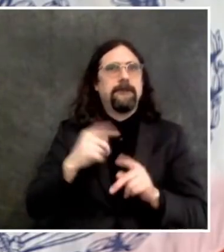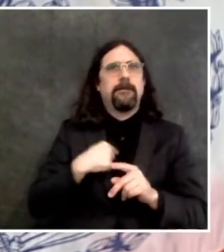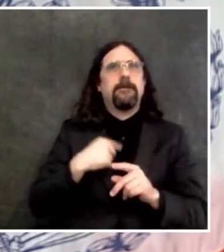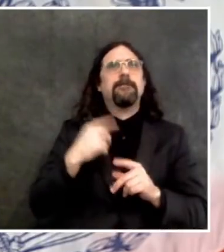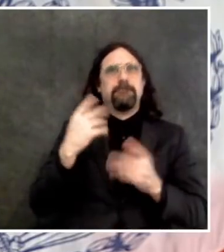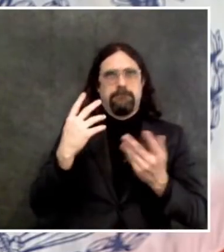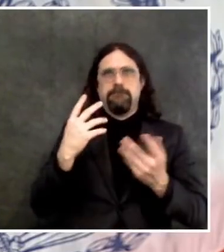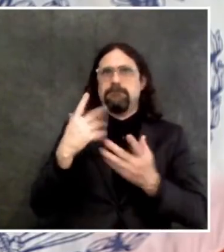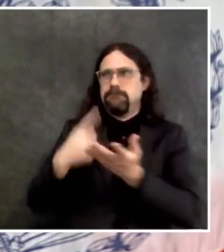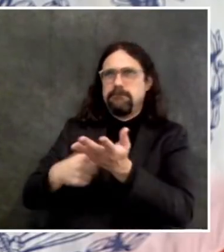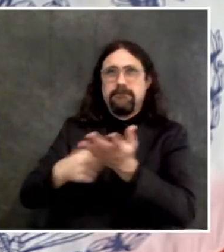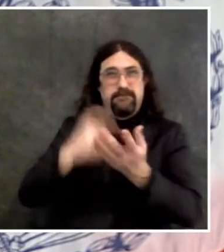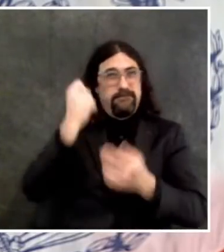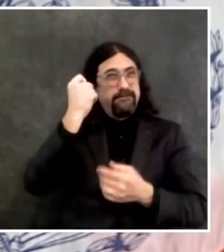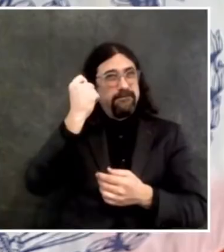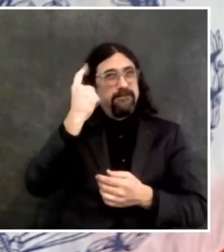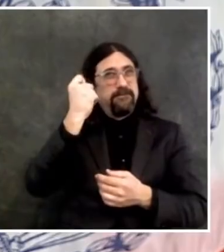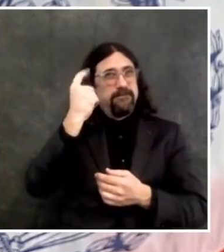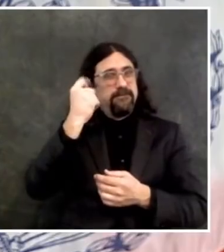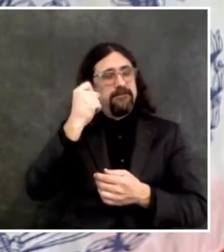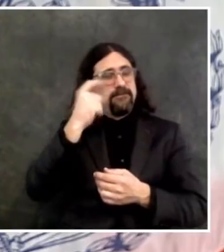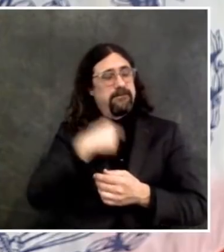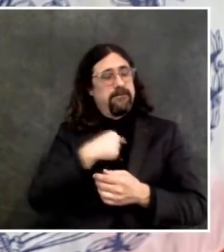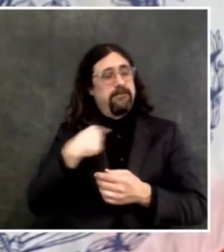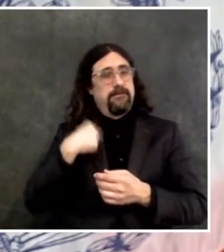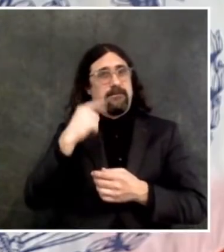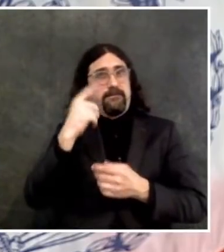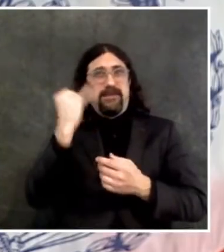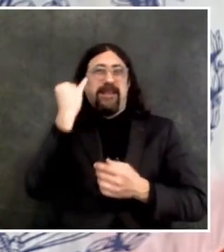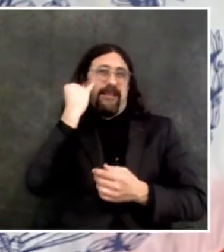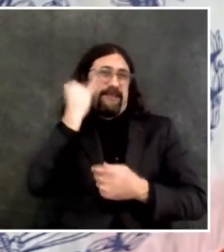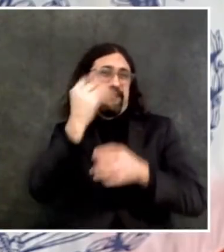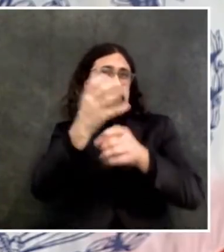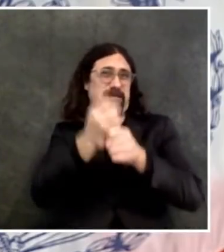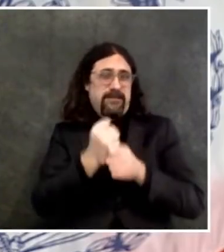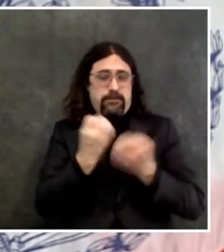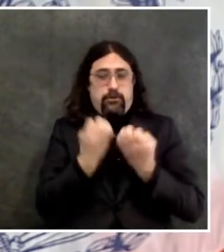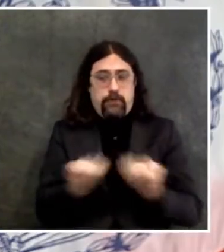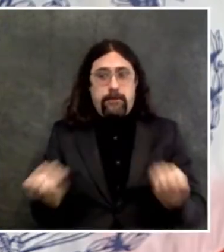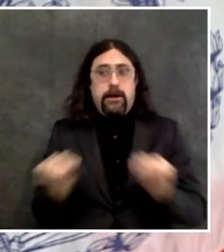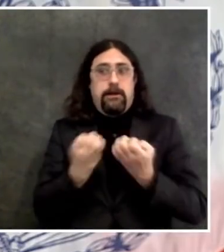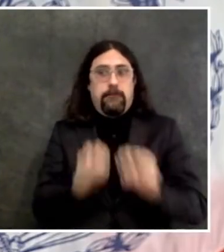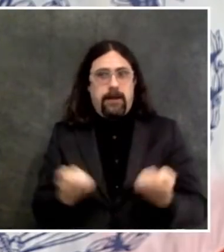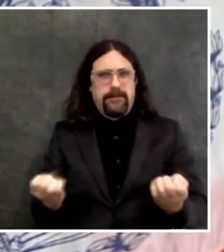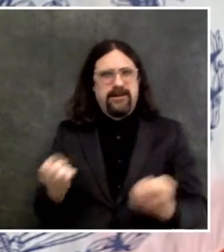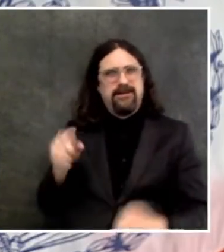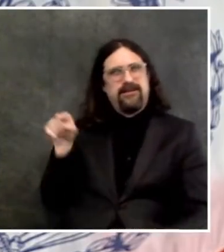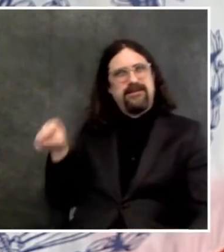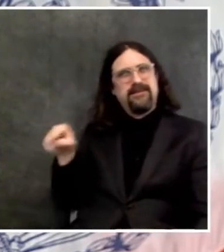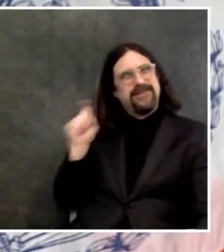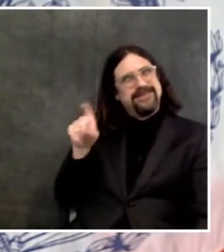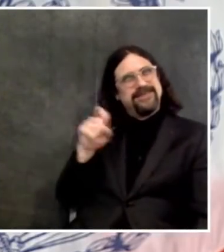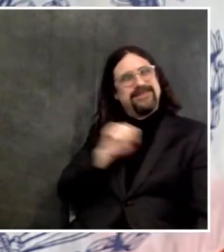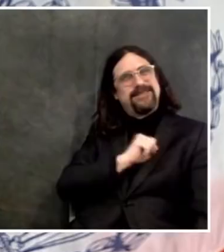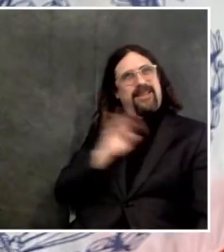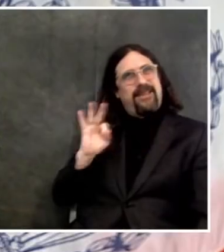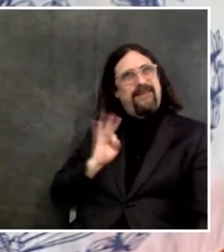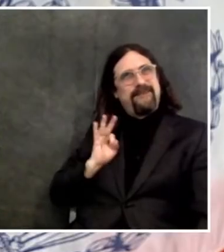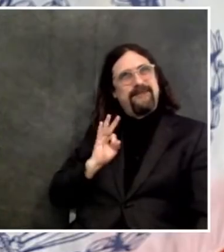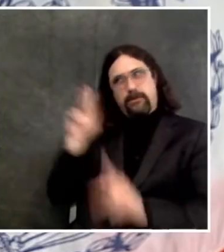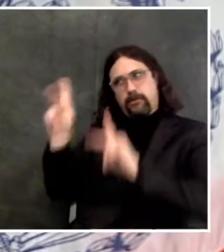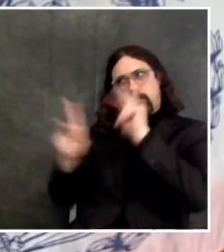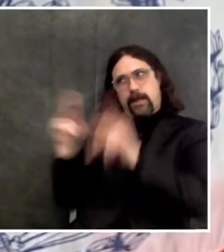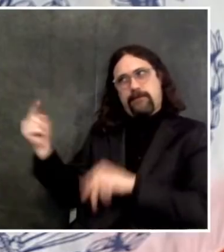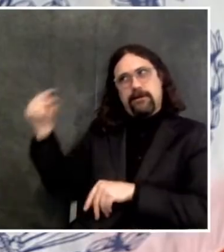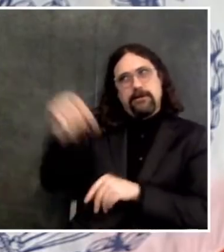extraordinary healthcare workers. We need more and more help. I talked to the president about the expansion of beds. And I will say the president knows